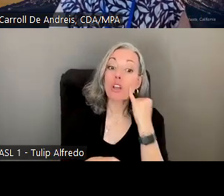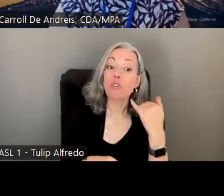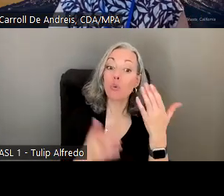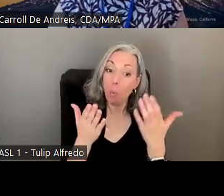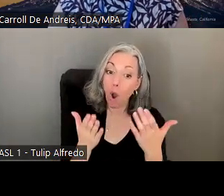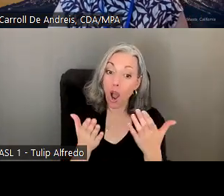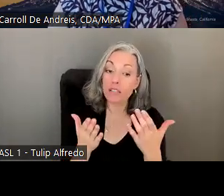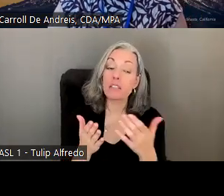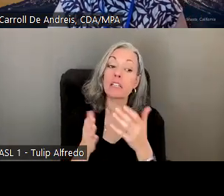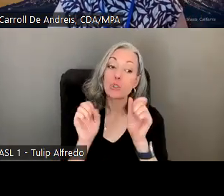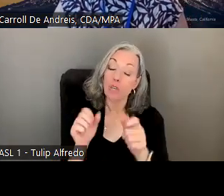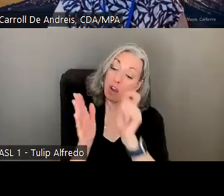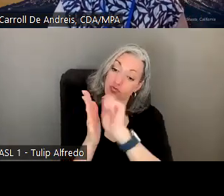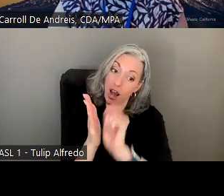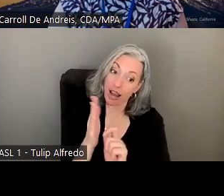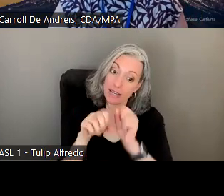time to engage at